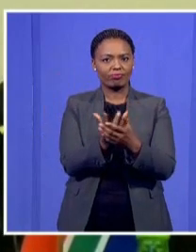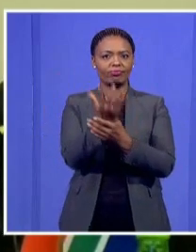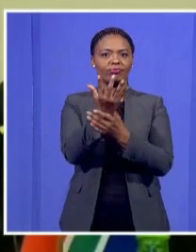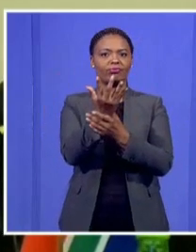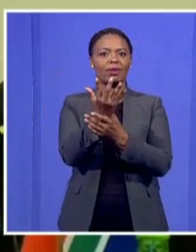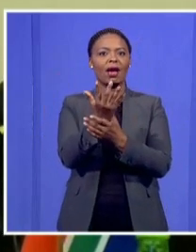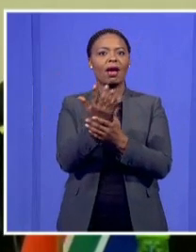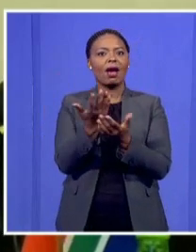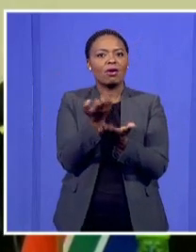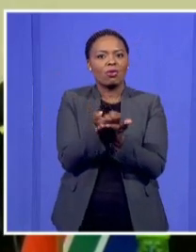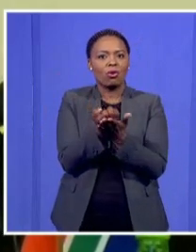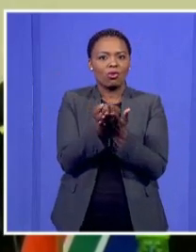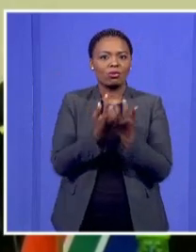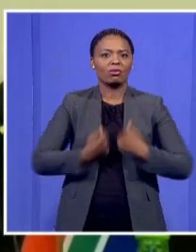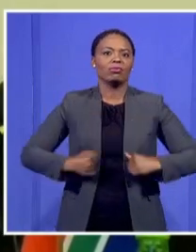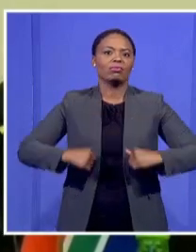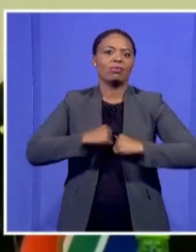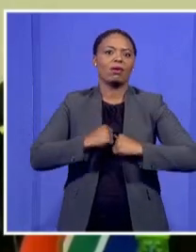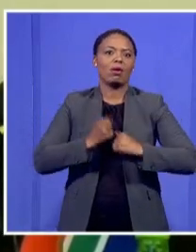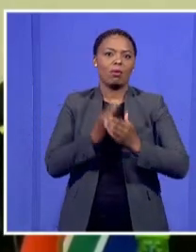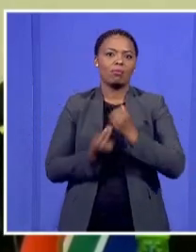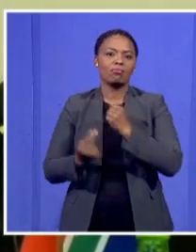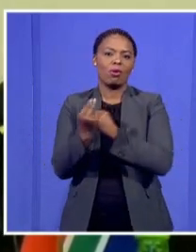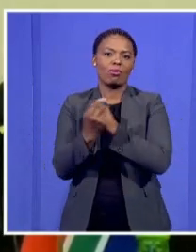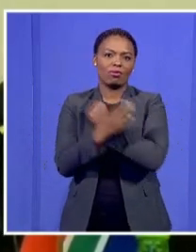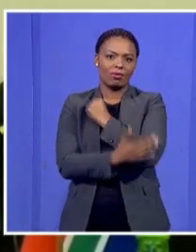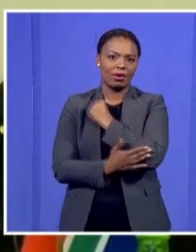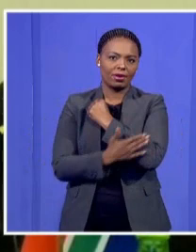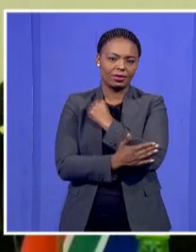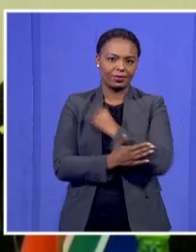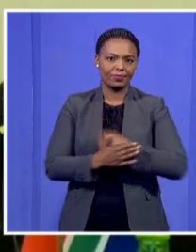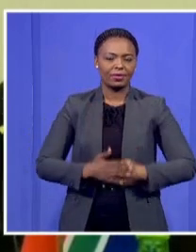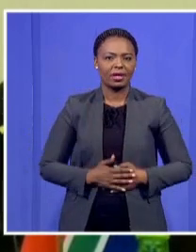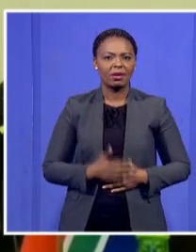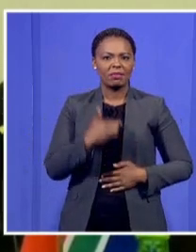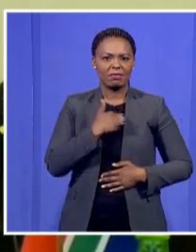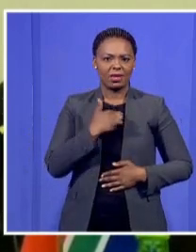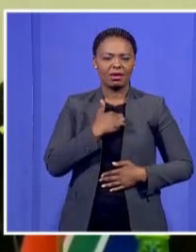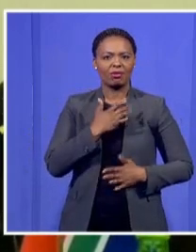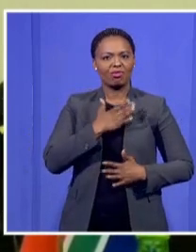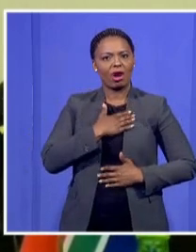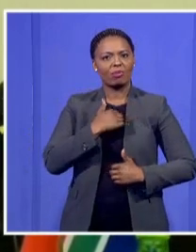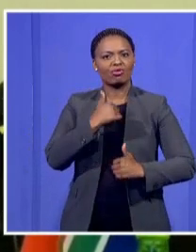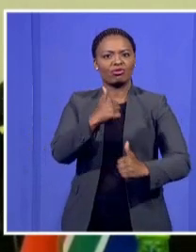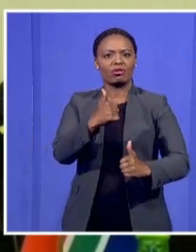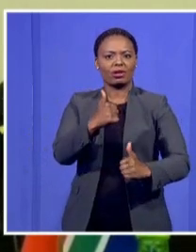In closing, I would like to again express my sincere appreciation